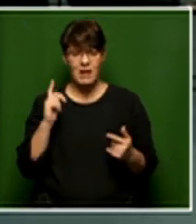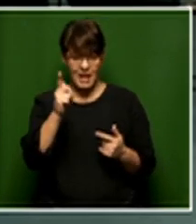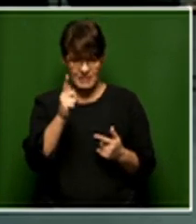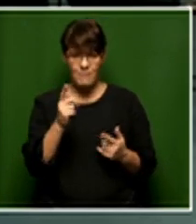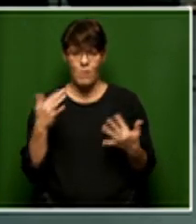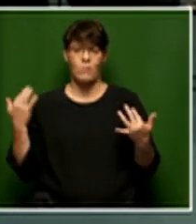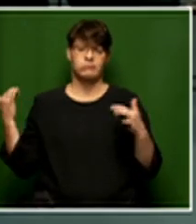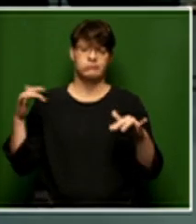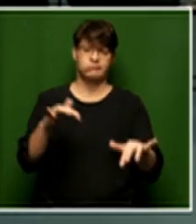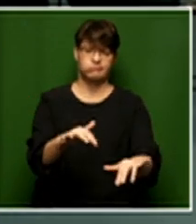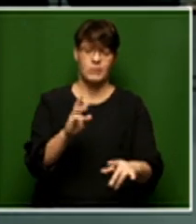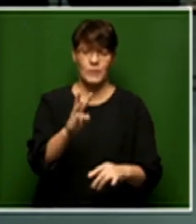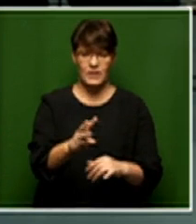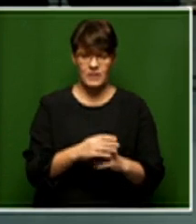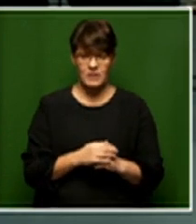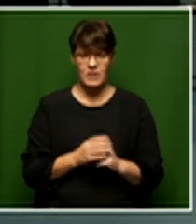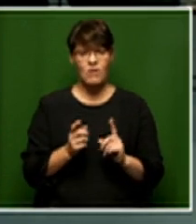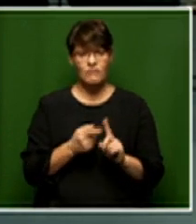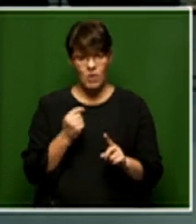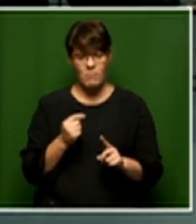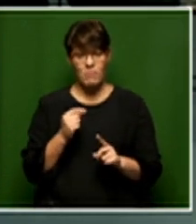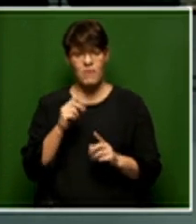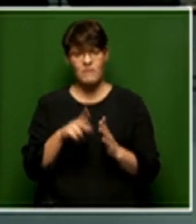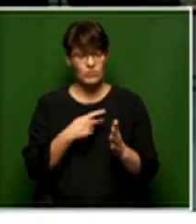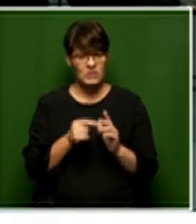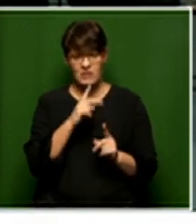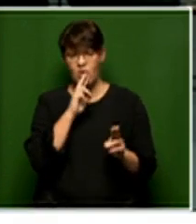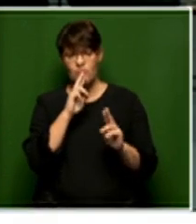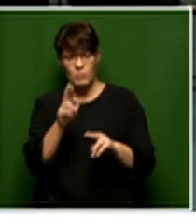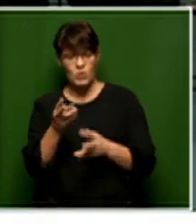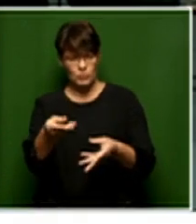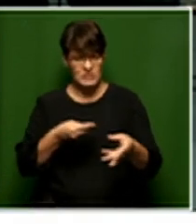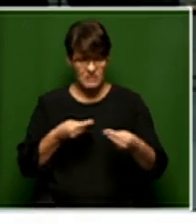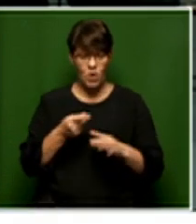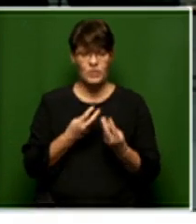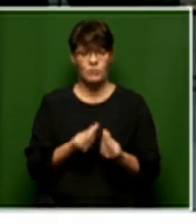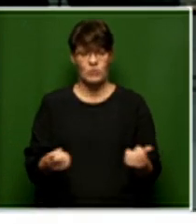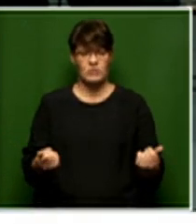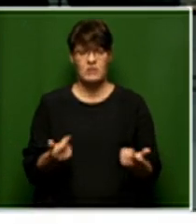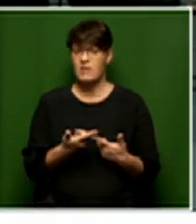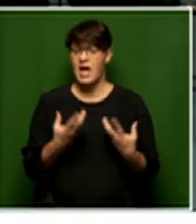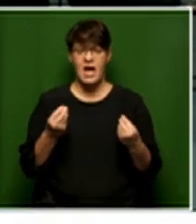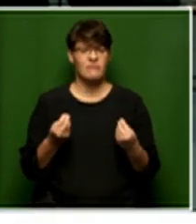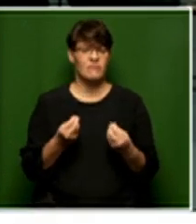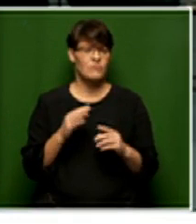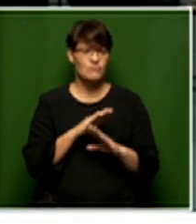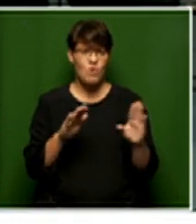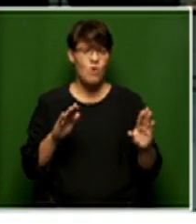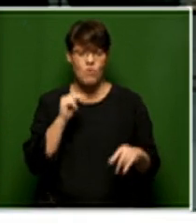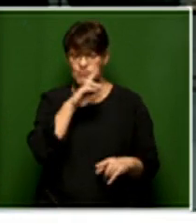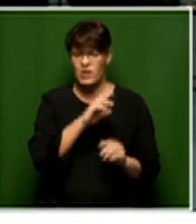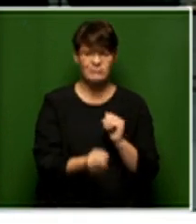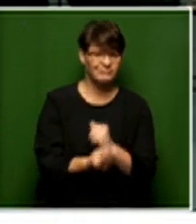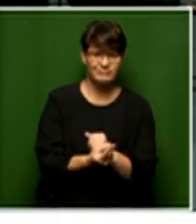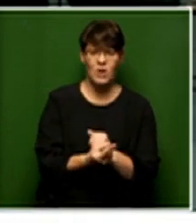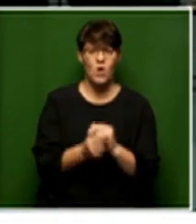later on today. From the voting stations that we've been to and the reports that we've received on the ground, there have been no real incidents